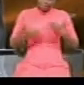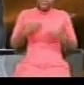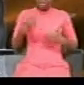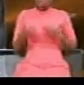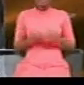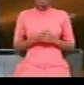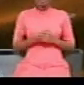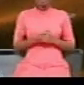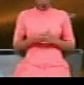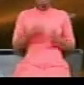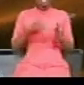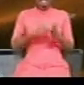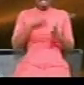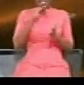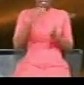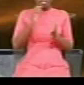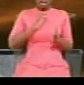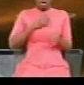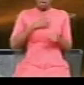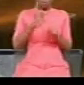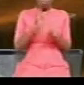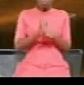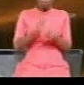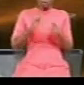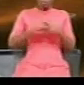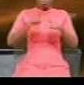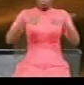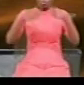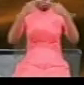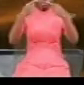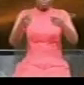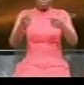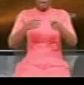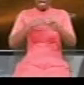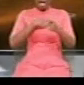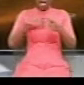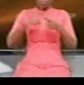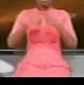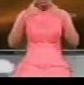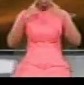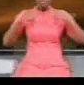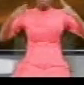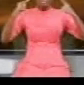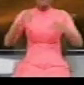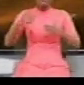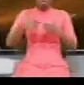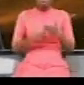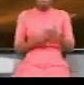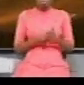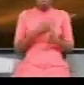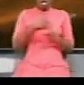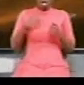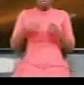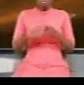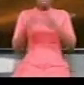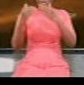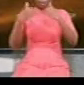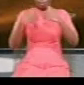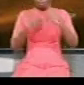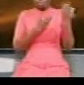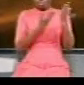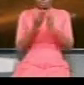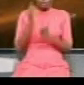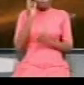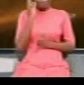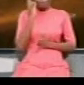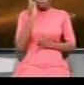Father. It is our duty to go forth and to proclaim the gospel and bear